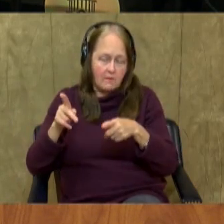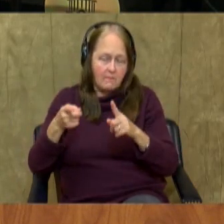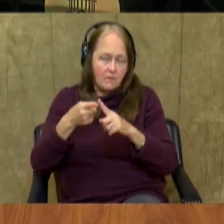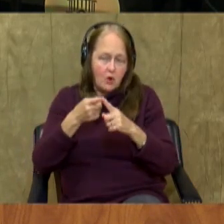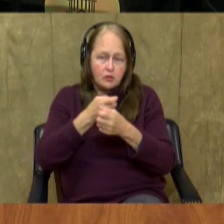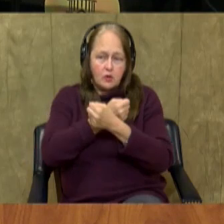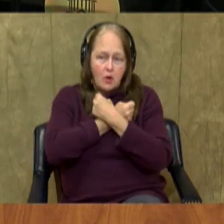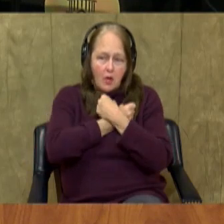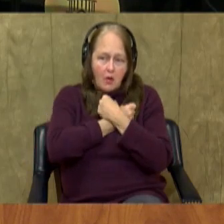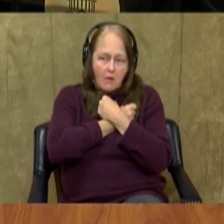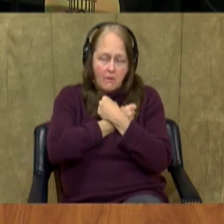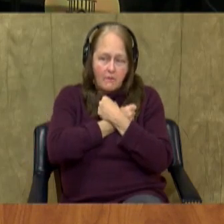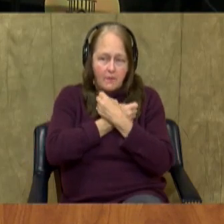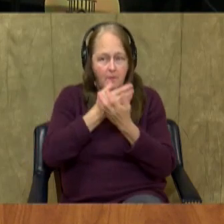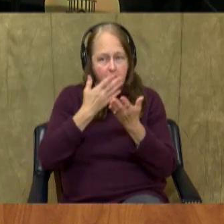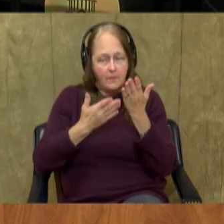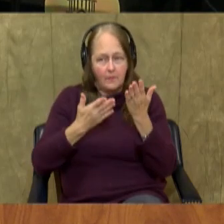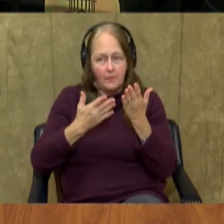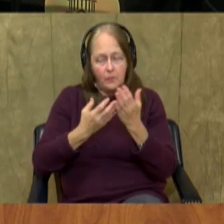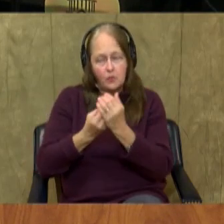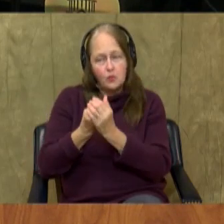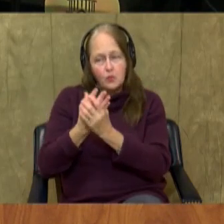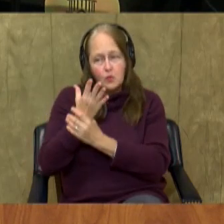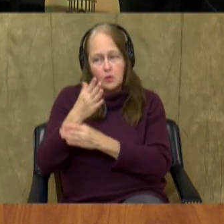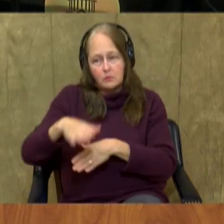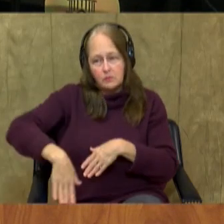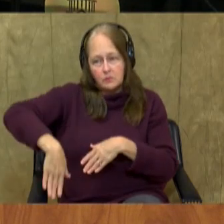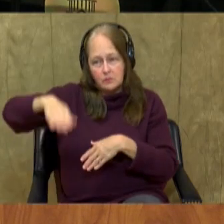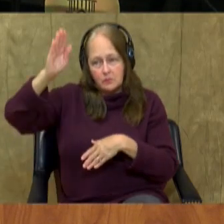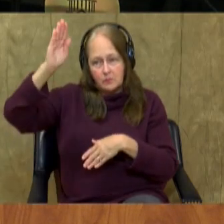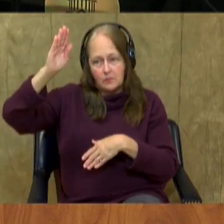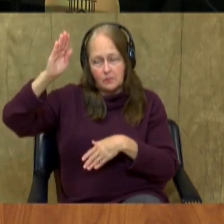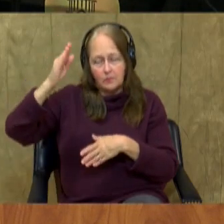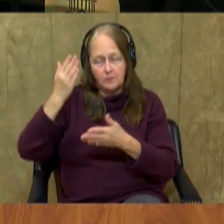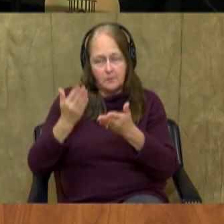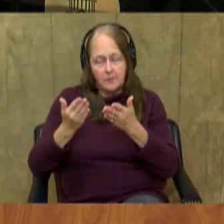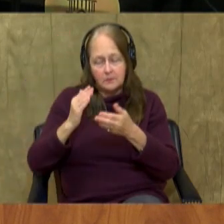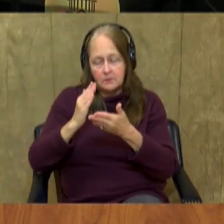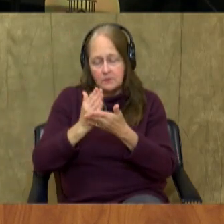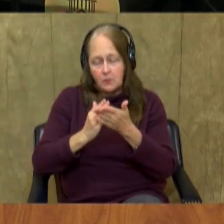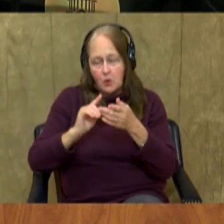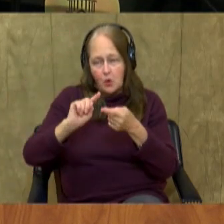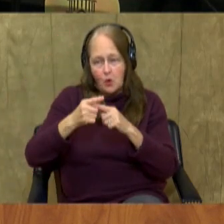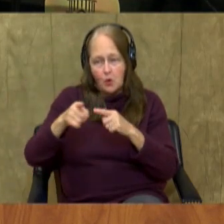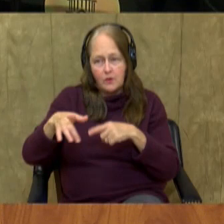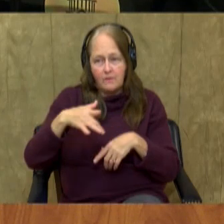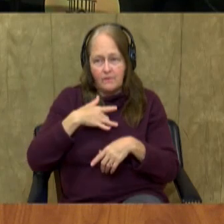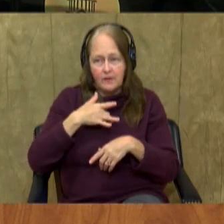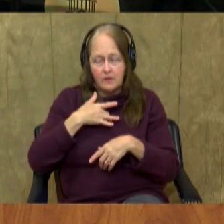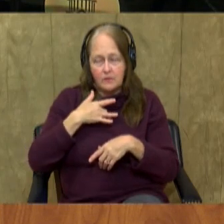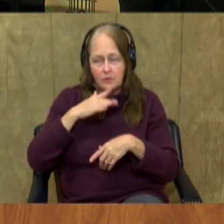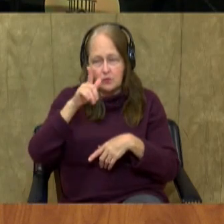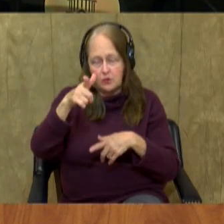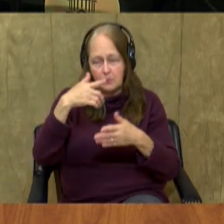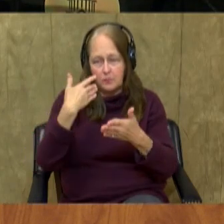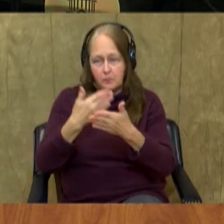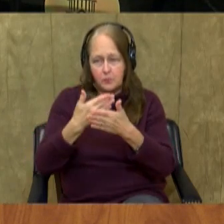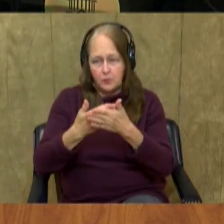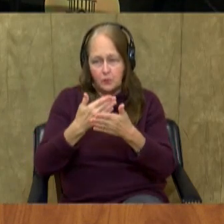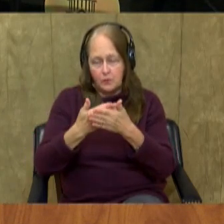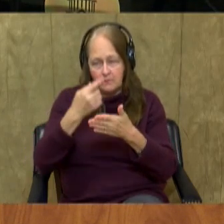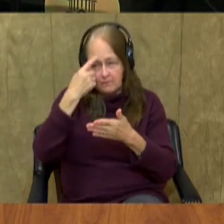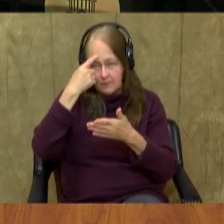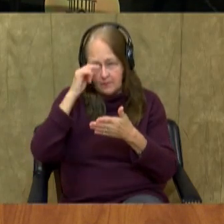love, maybe how they grew up, maybe someone hurt their feelings. So her proof, her evidence